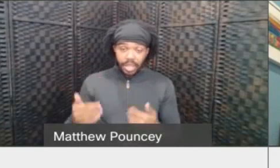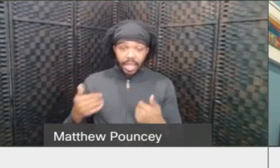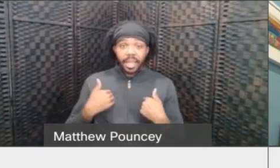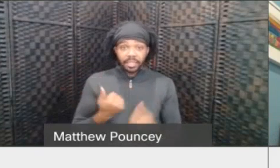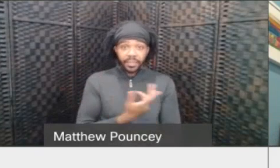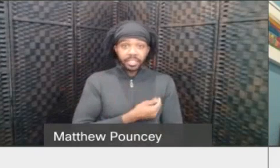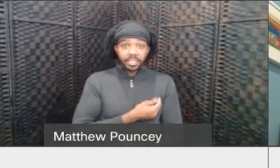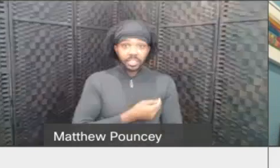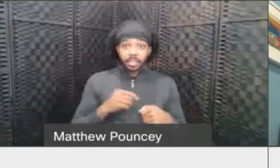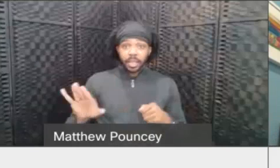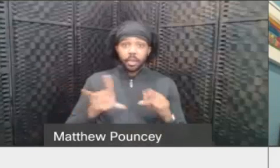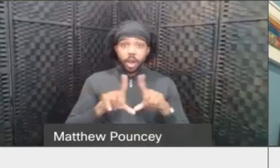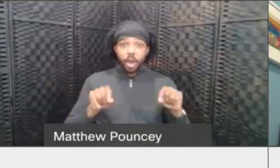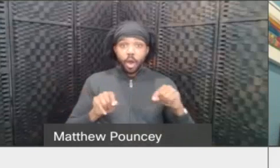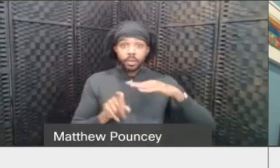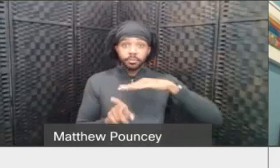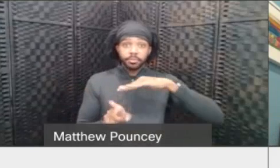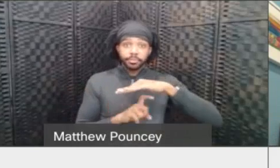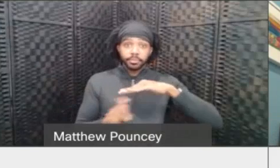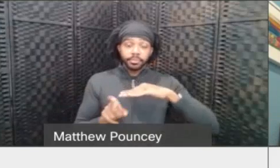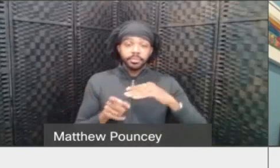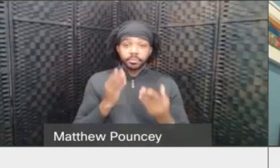of the card, and